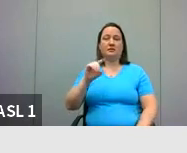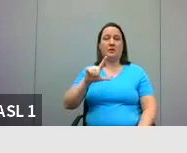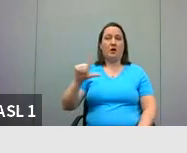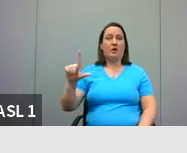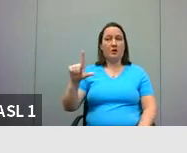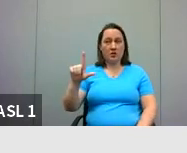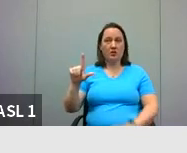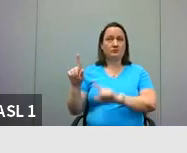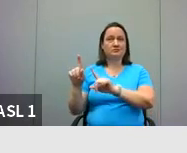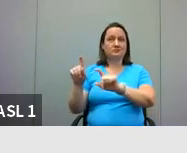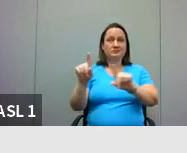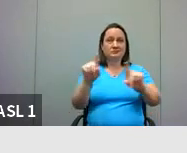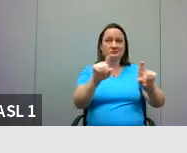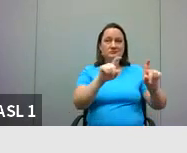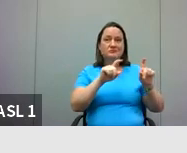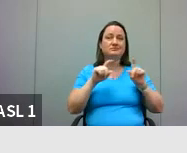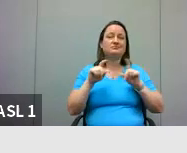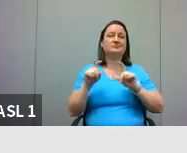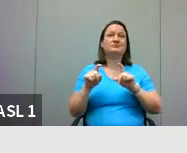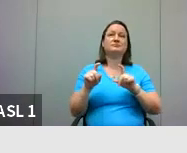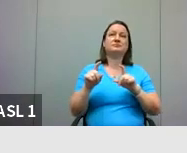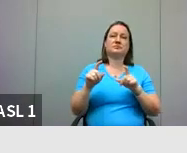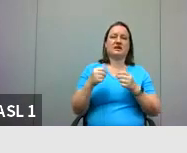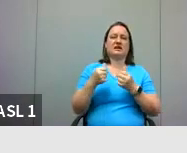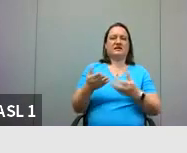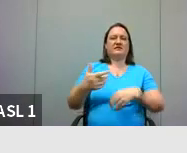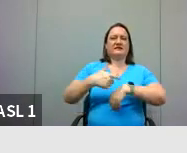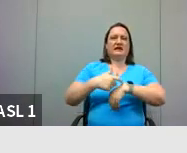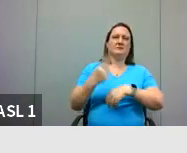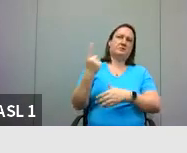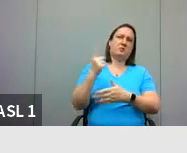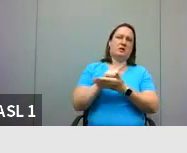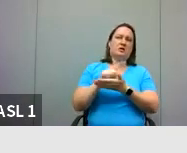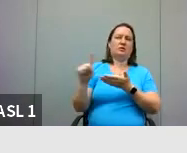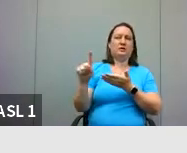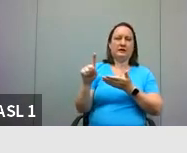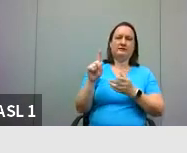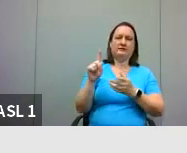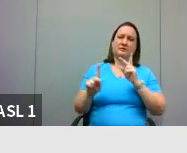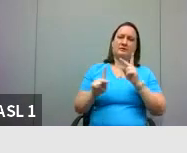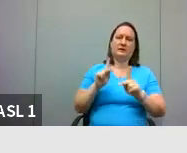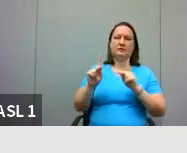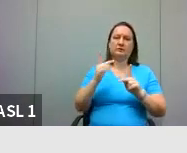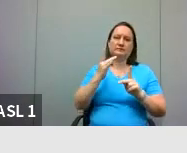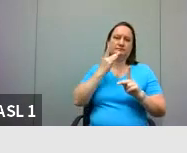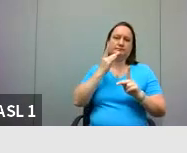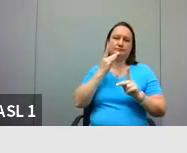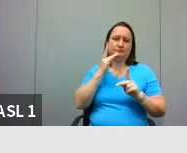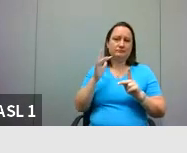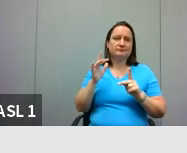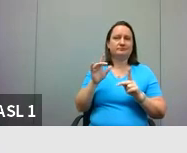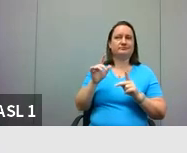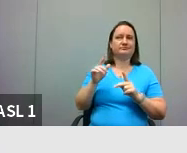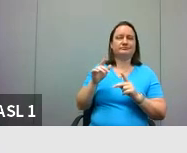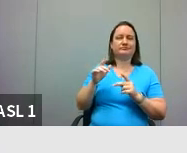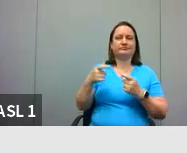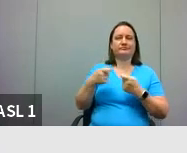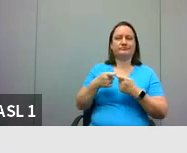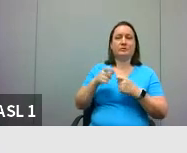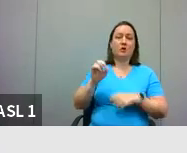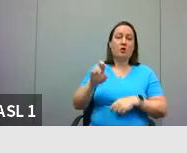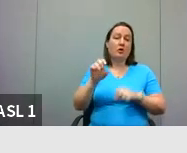it maybe a week's expiration date if you'd prefer to do it that way, or you